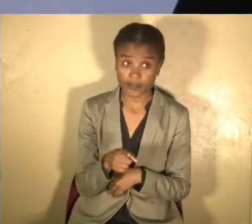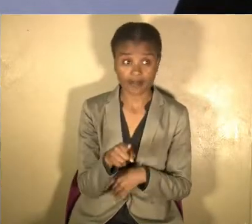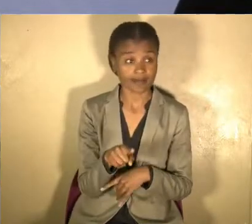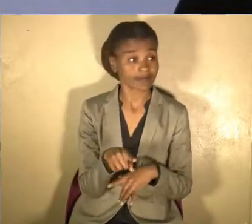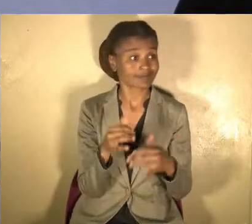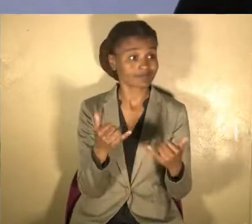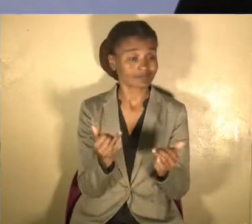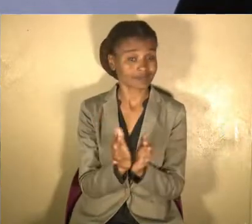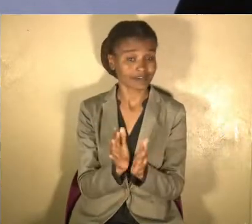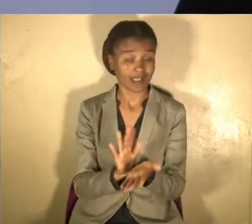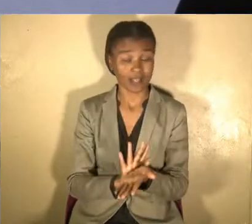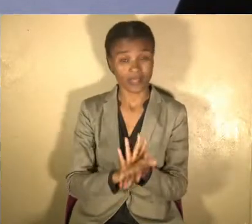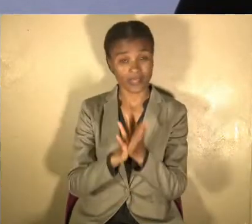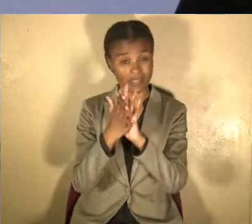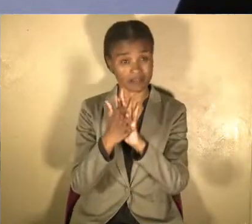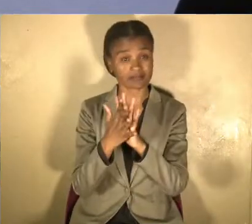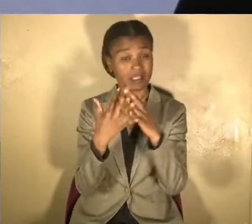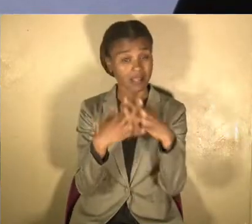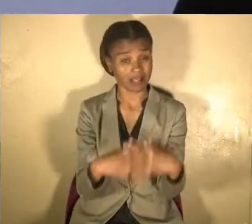Members